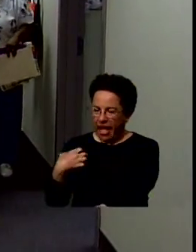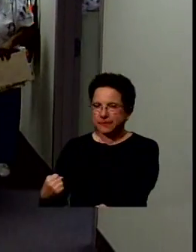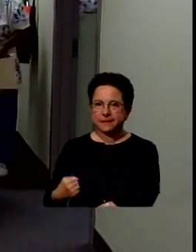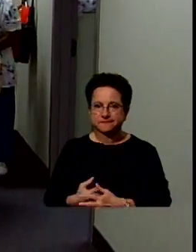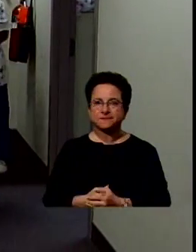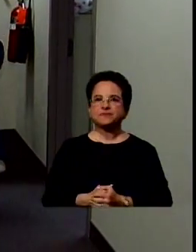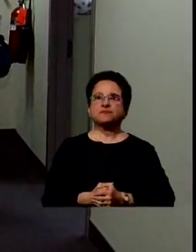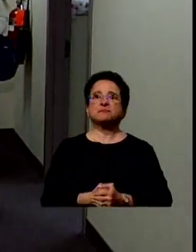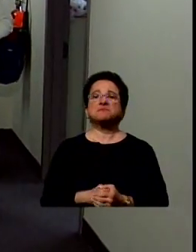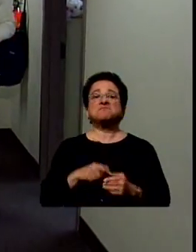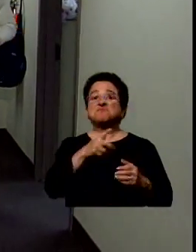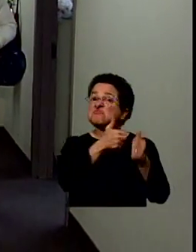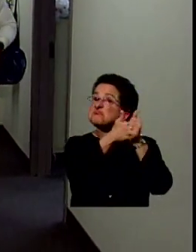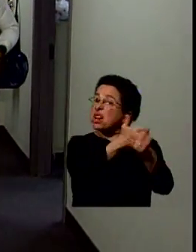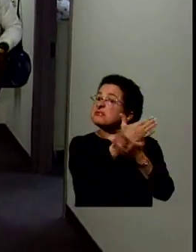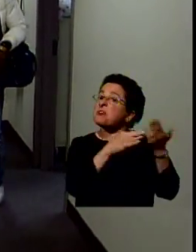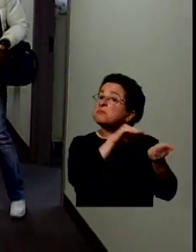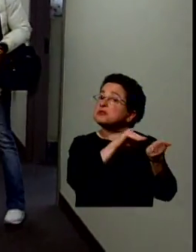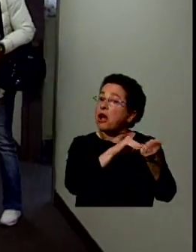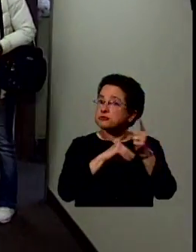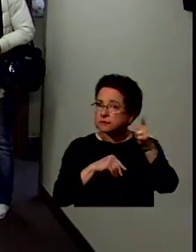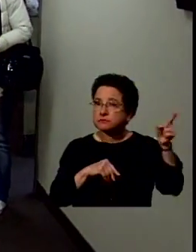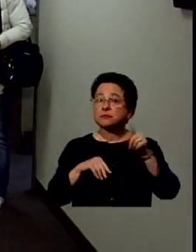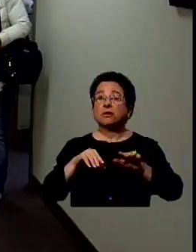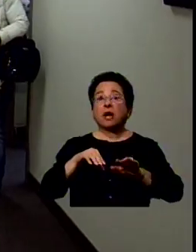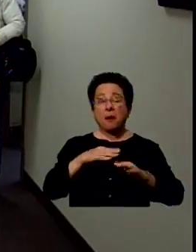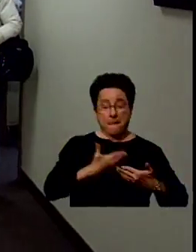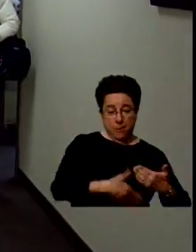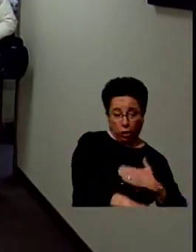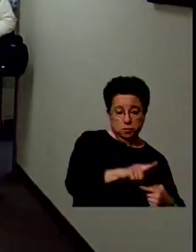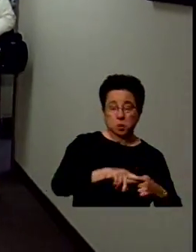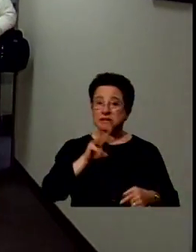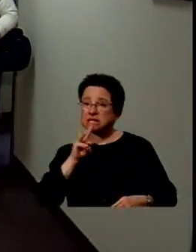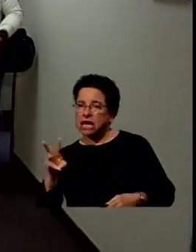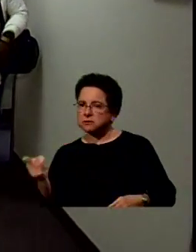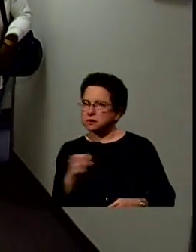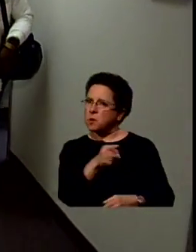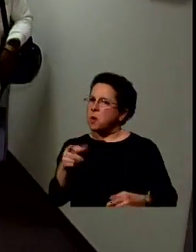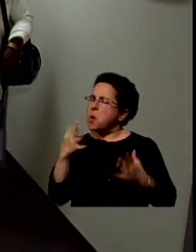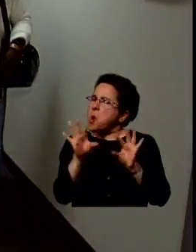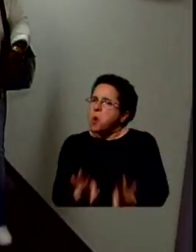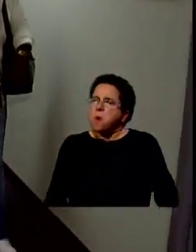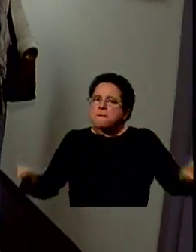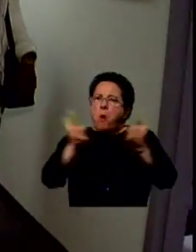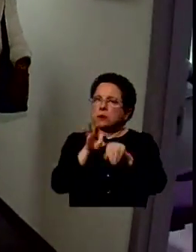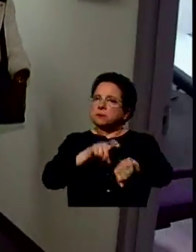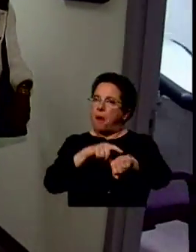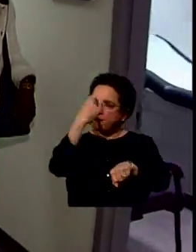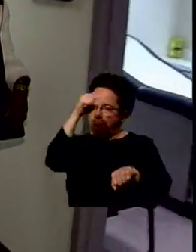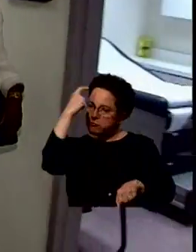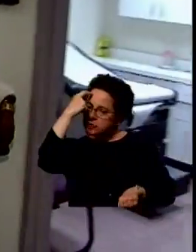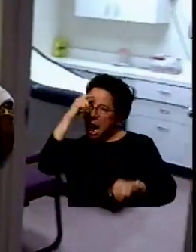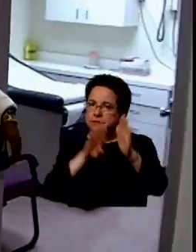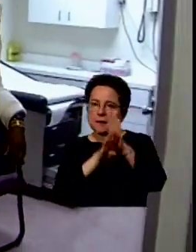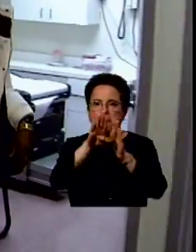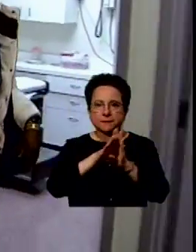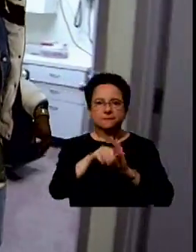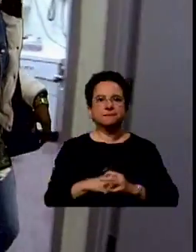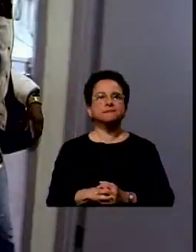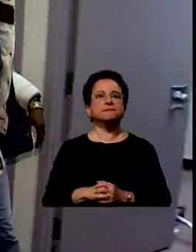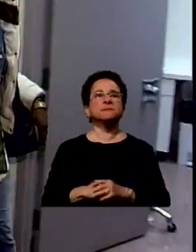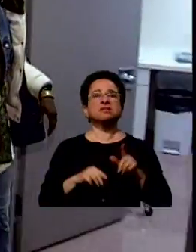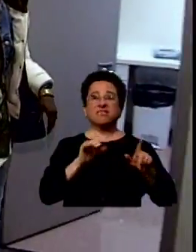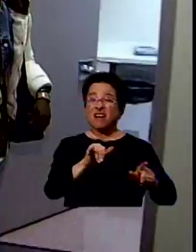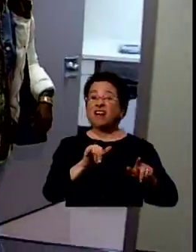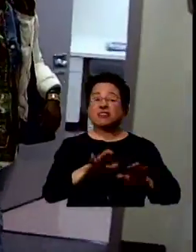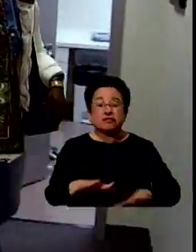some pediatricians, birth to 6 years old is a critical time for brain development. This is also the time when children are actively